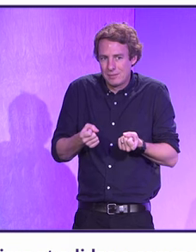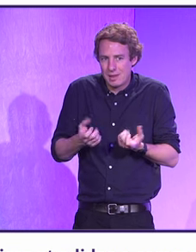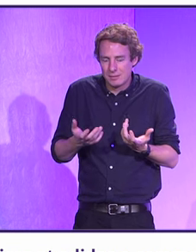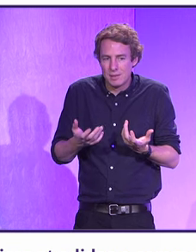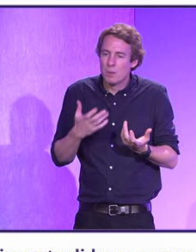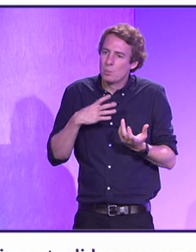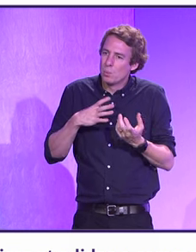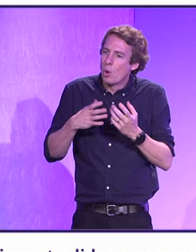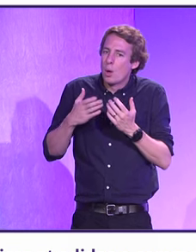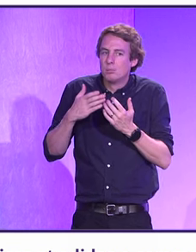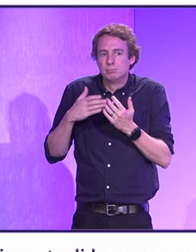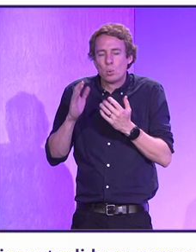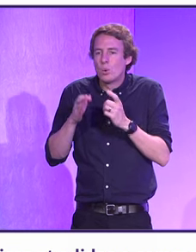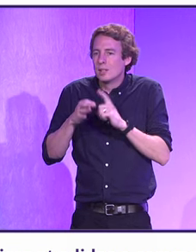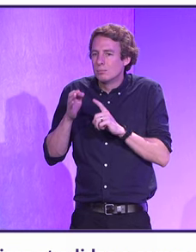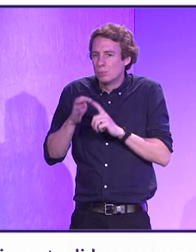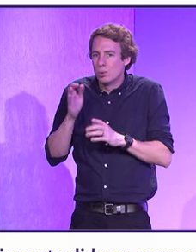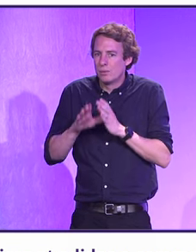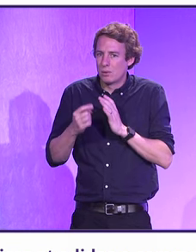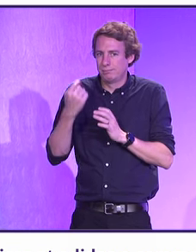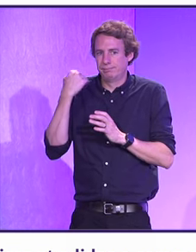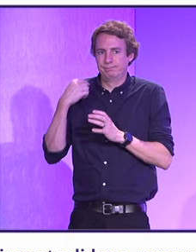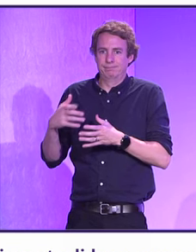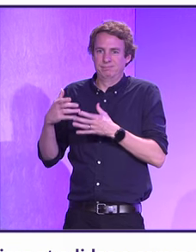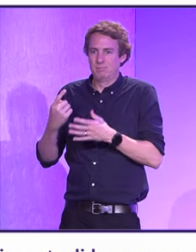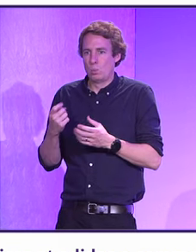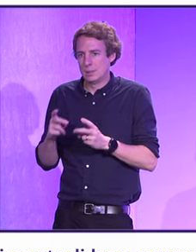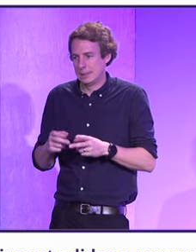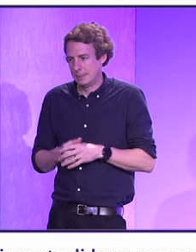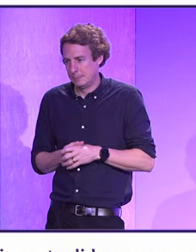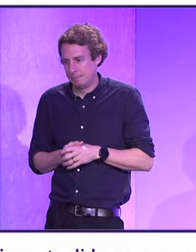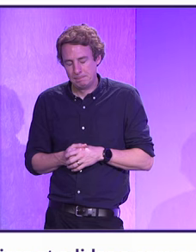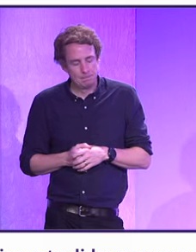and we really wanted to improve more from the release management perspective.